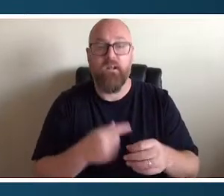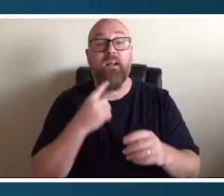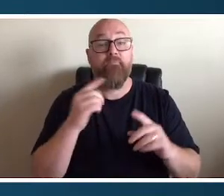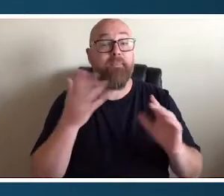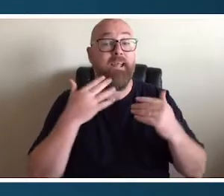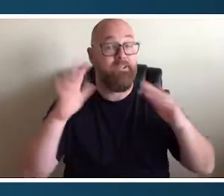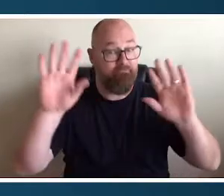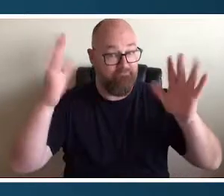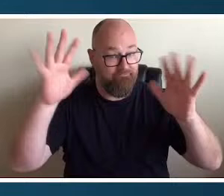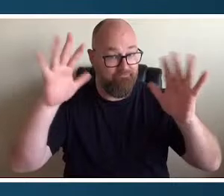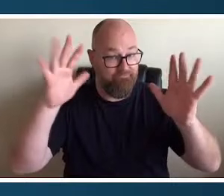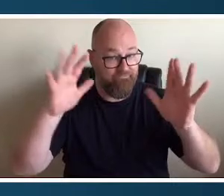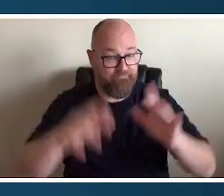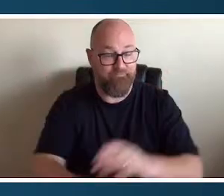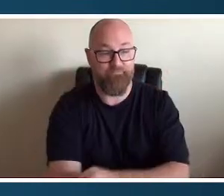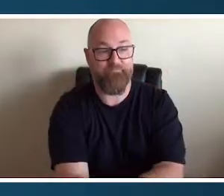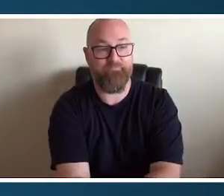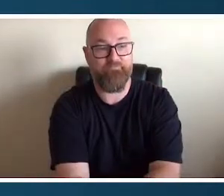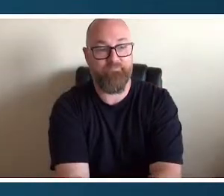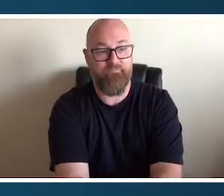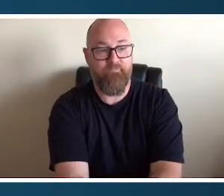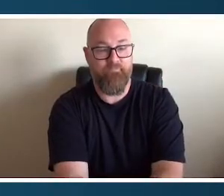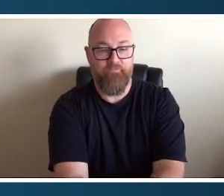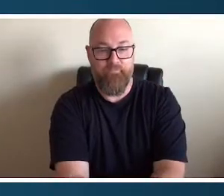to the panelists.